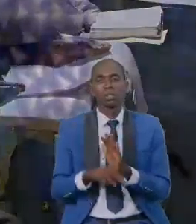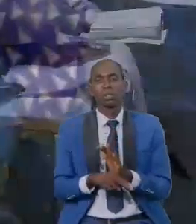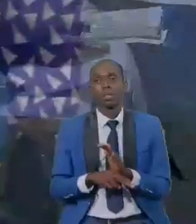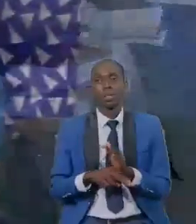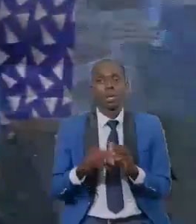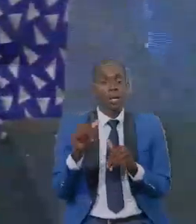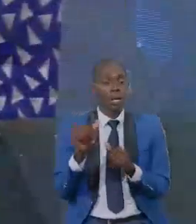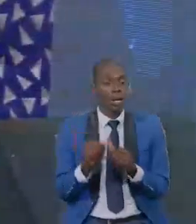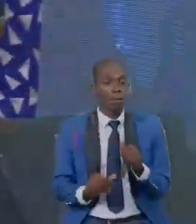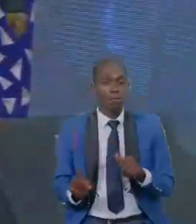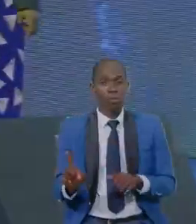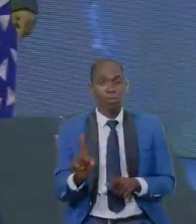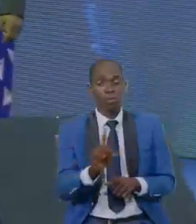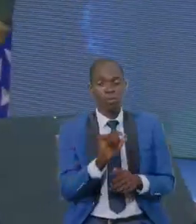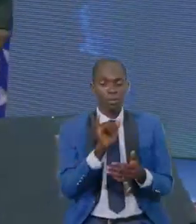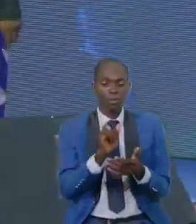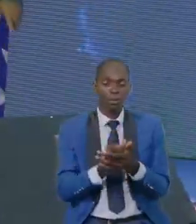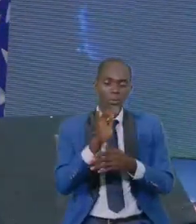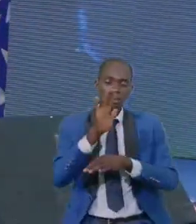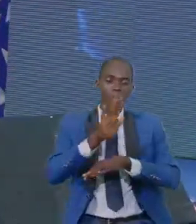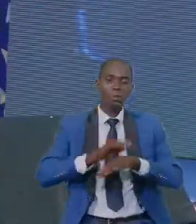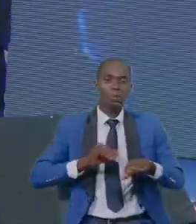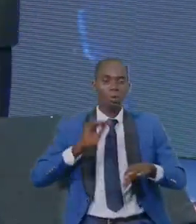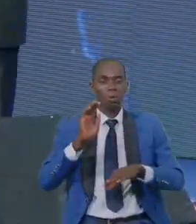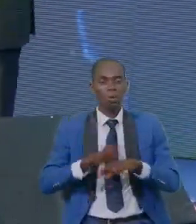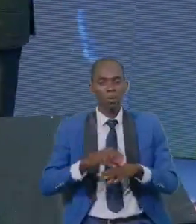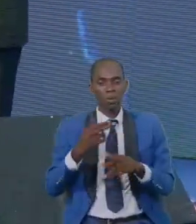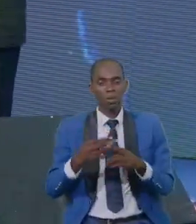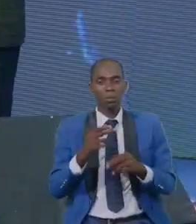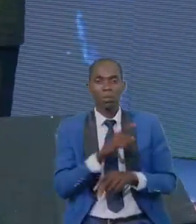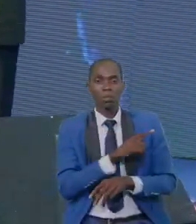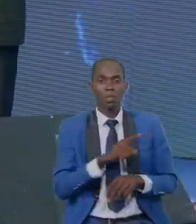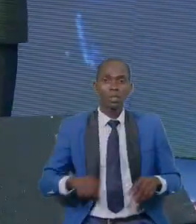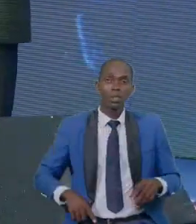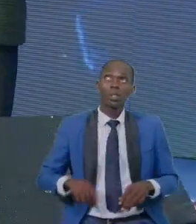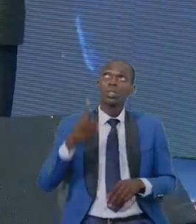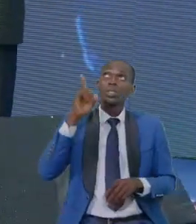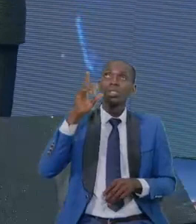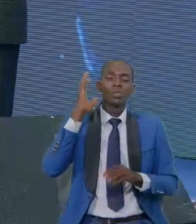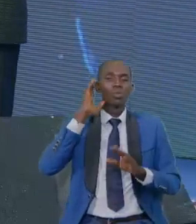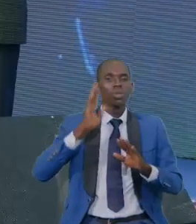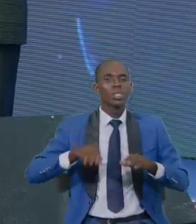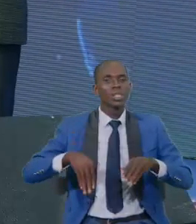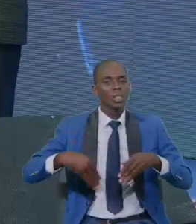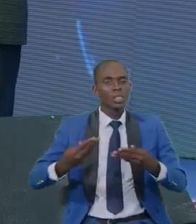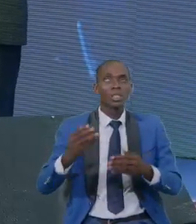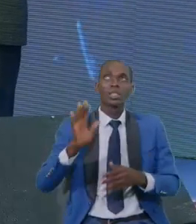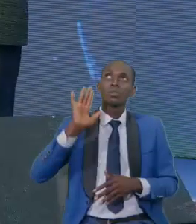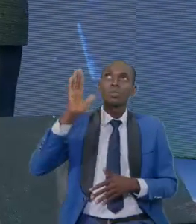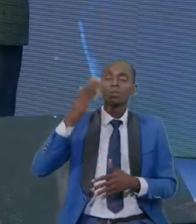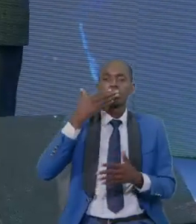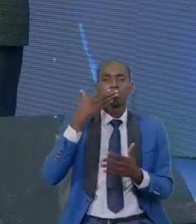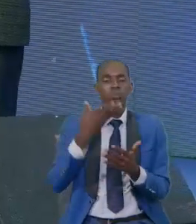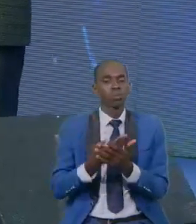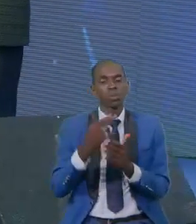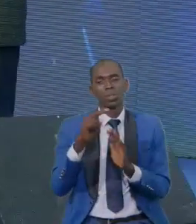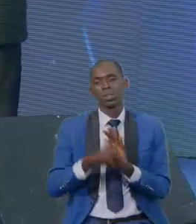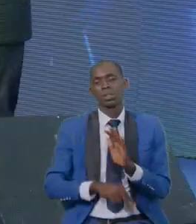Everyone that calls on the name of the Lord, he will give his goodness.